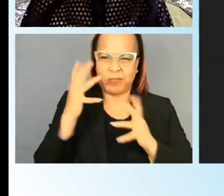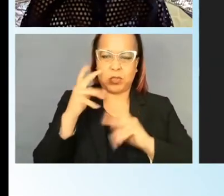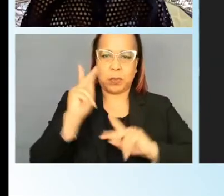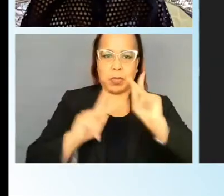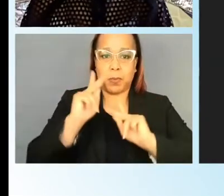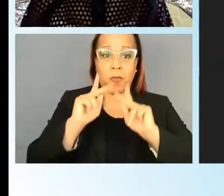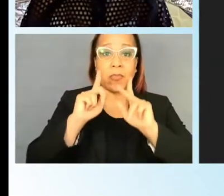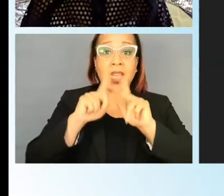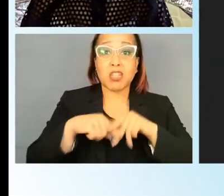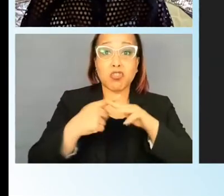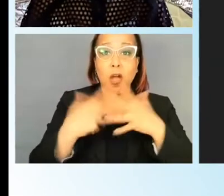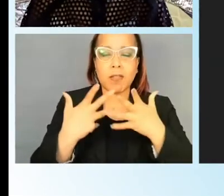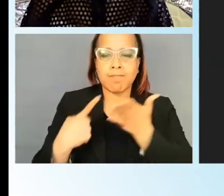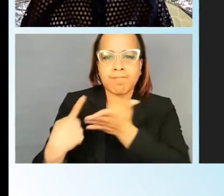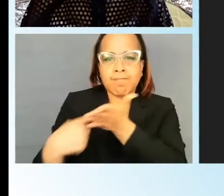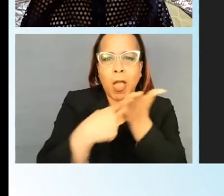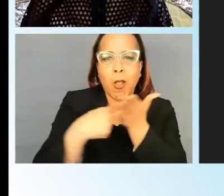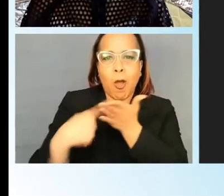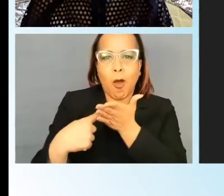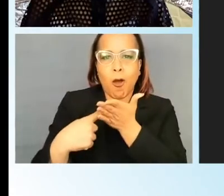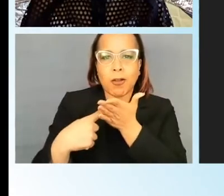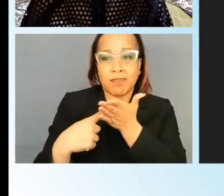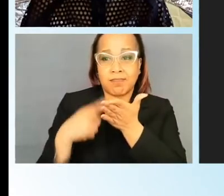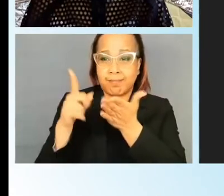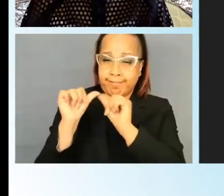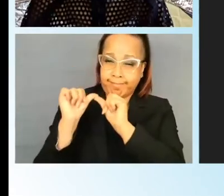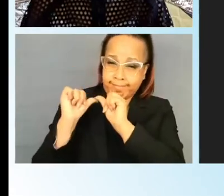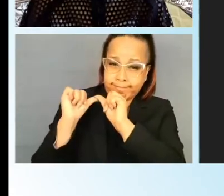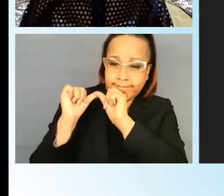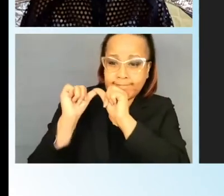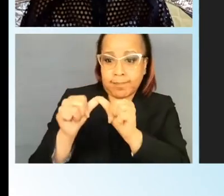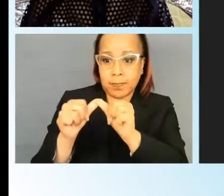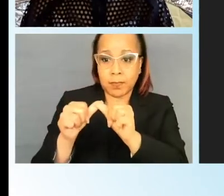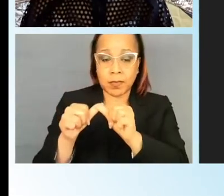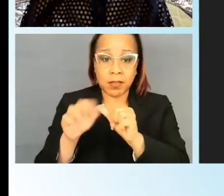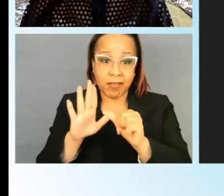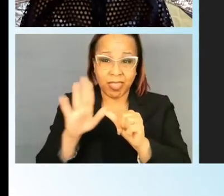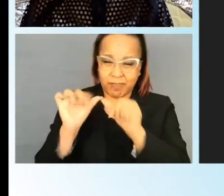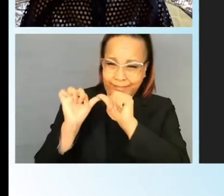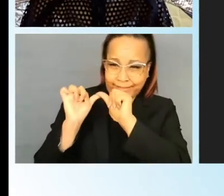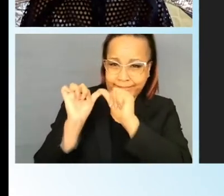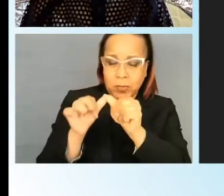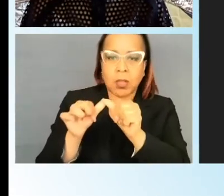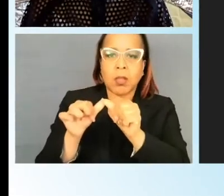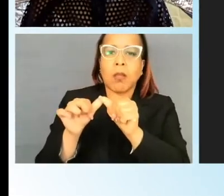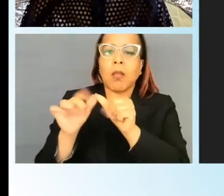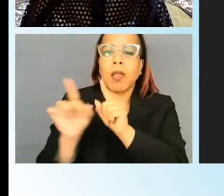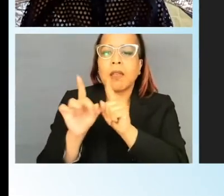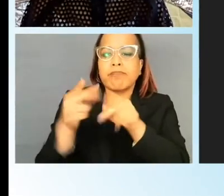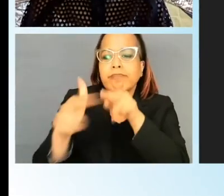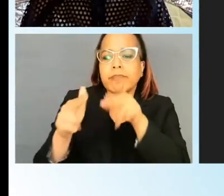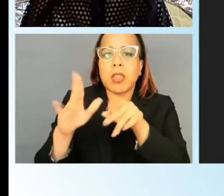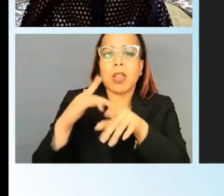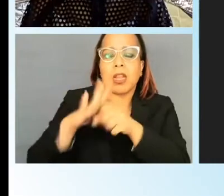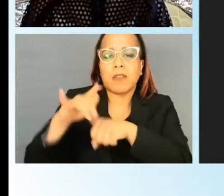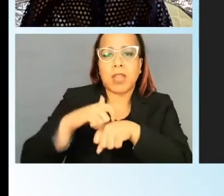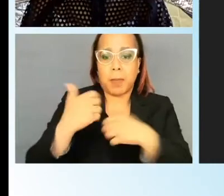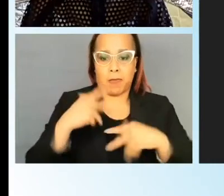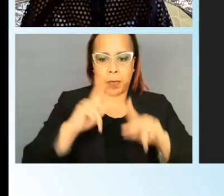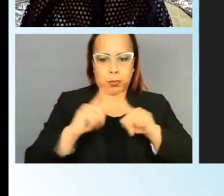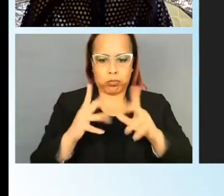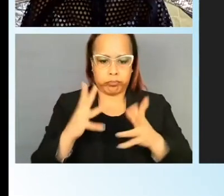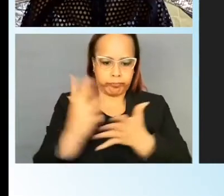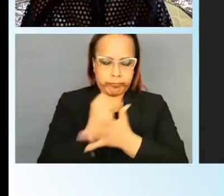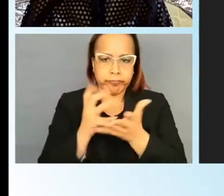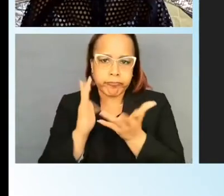a dialogue. And their endurance, in addition to their ephemerality, is just enough time for people to have to talk to one another as they